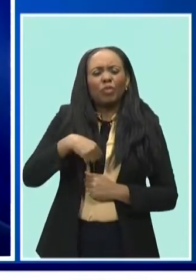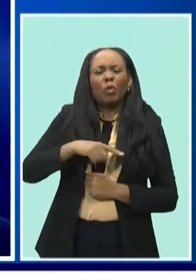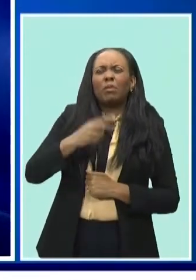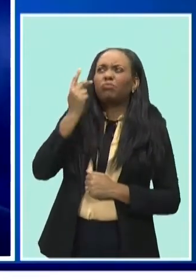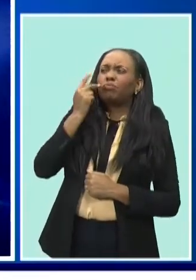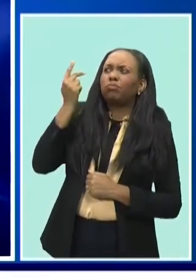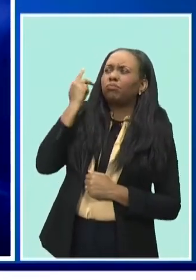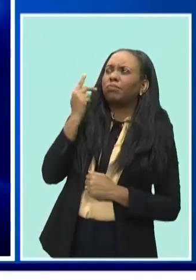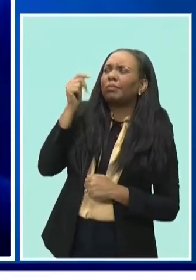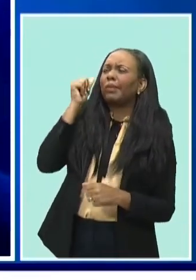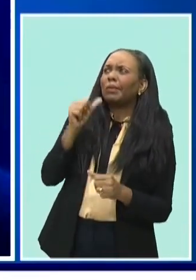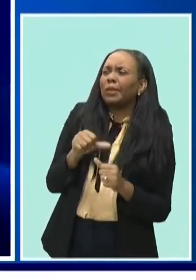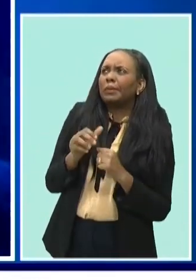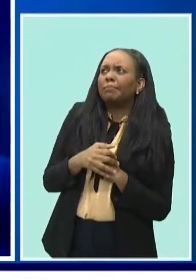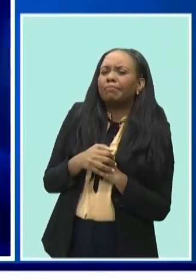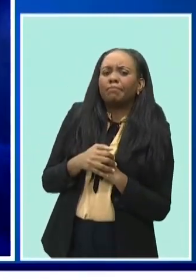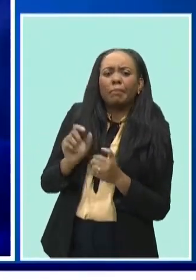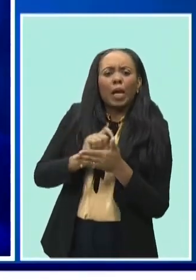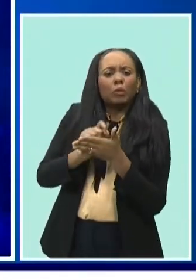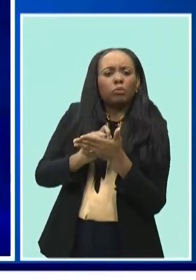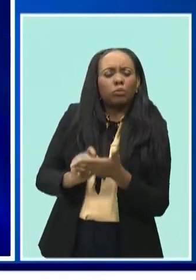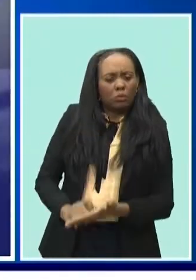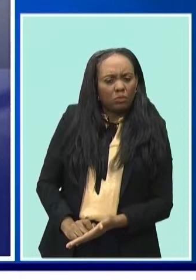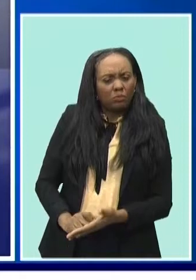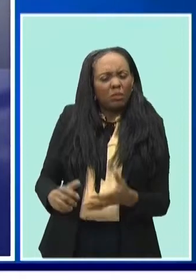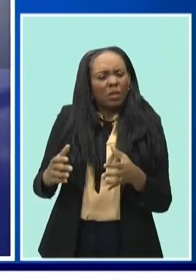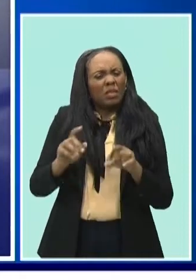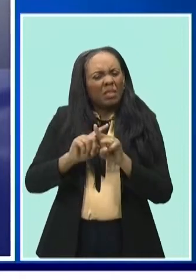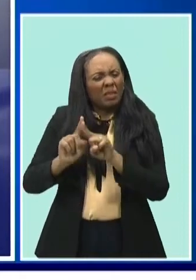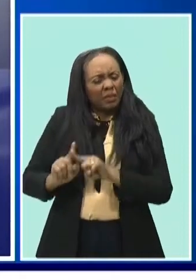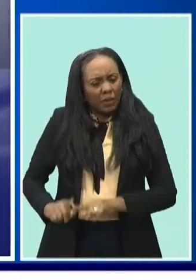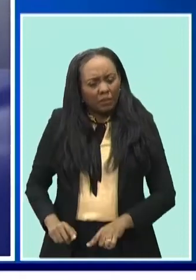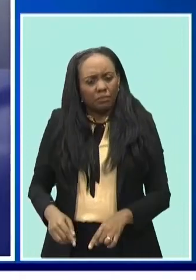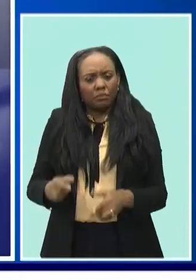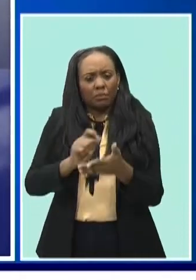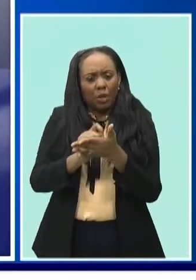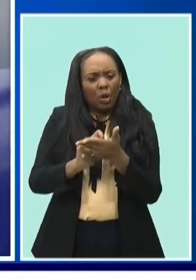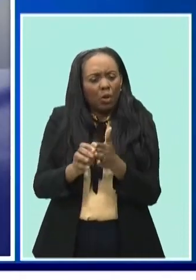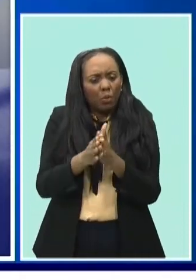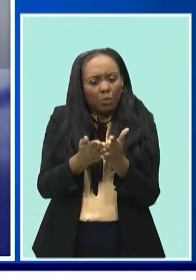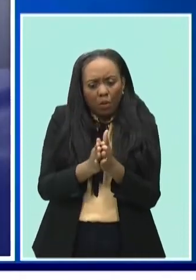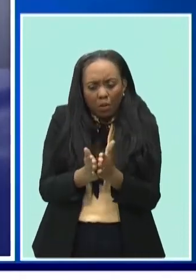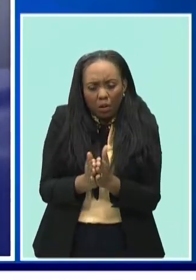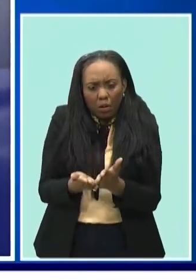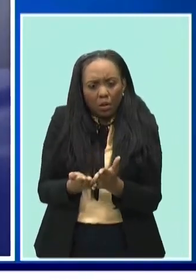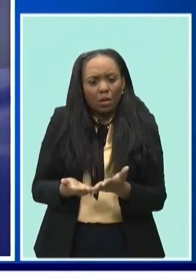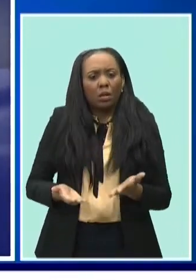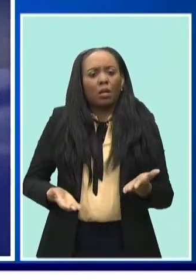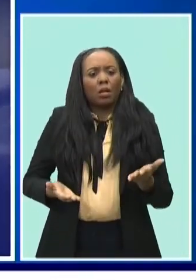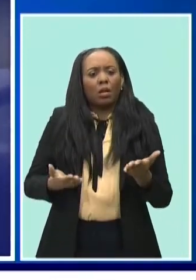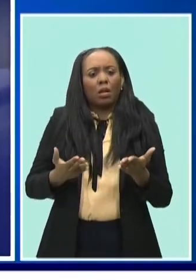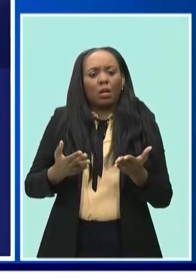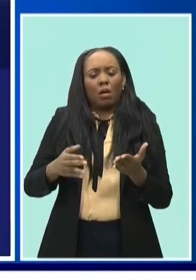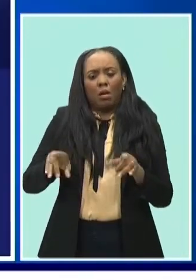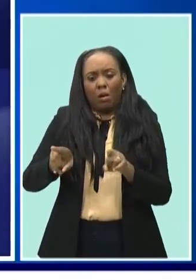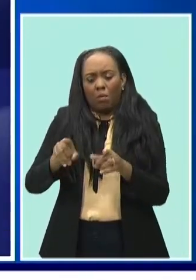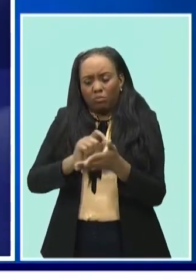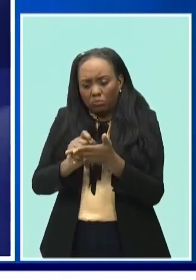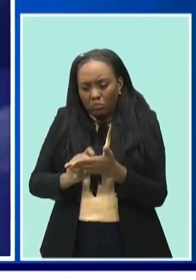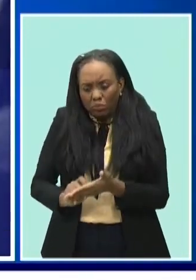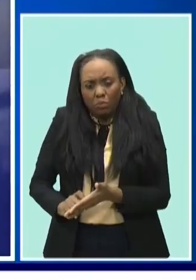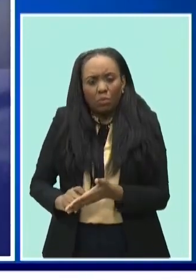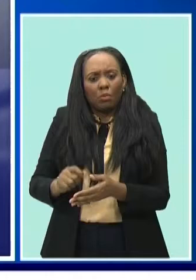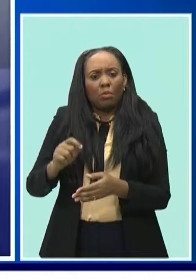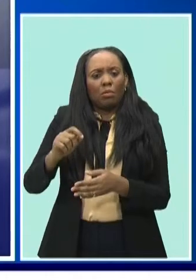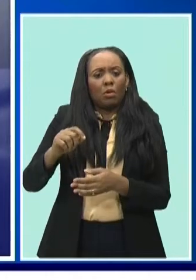author, along with his many journalistic essays, his publications, How to Be a Bajan, Political Warriors